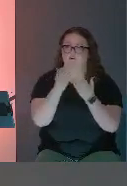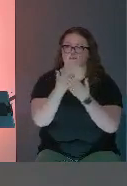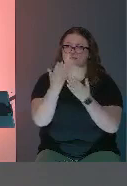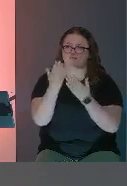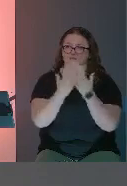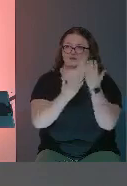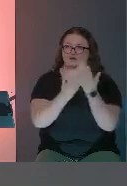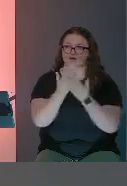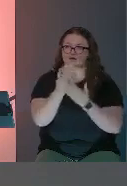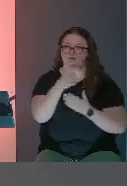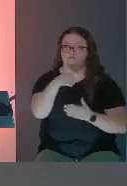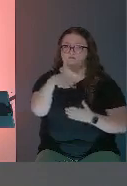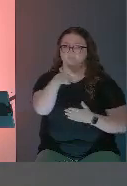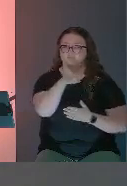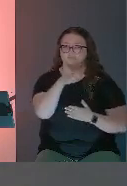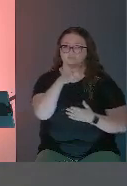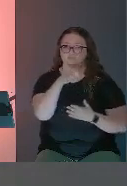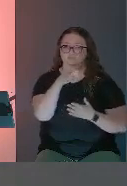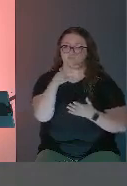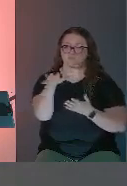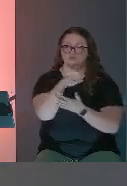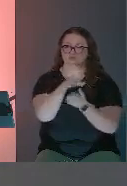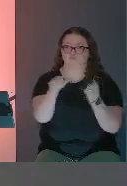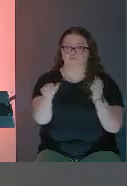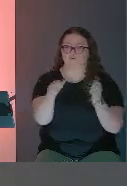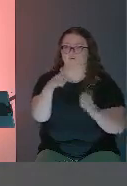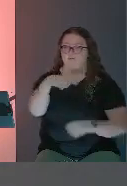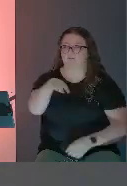that spoiled them.